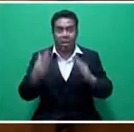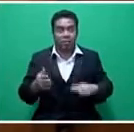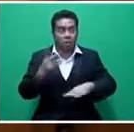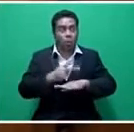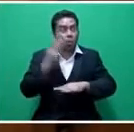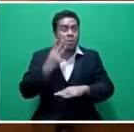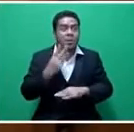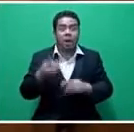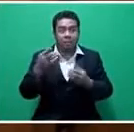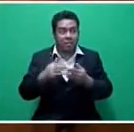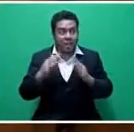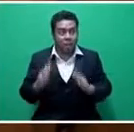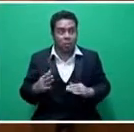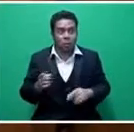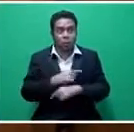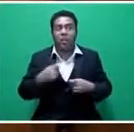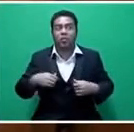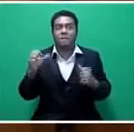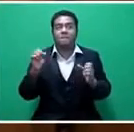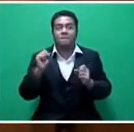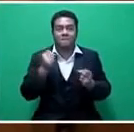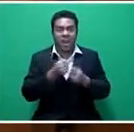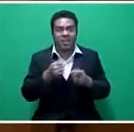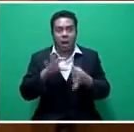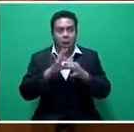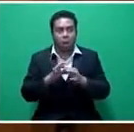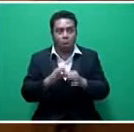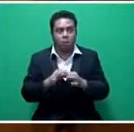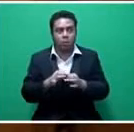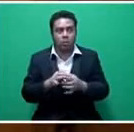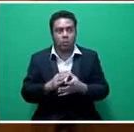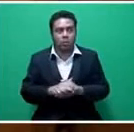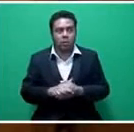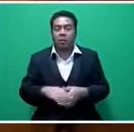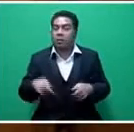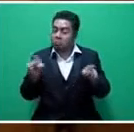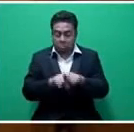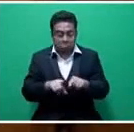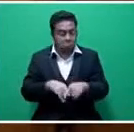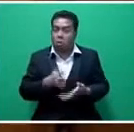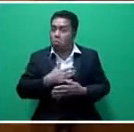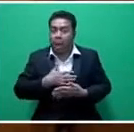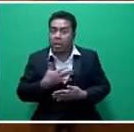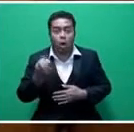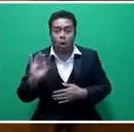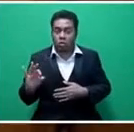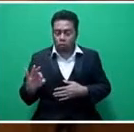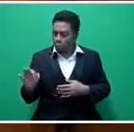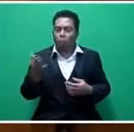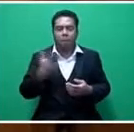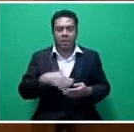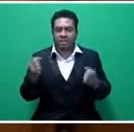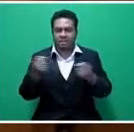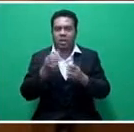women in this House have learned we need to fight our own battles. We will fight our own battles, like it or not. Mr. Speaker,